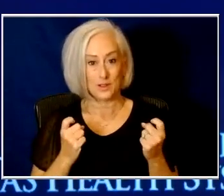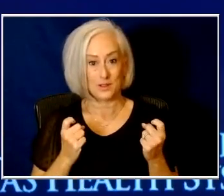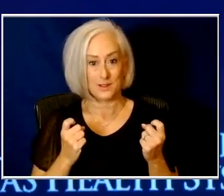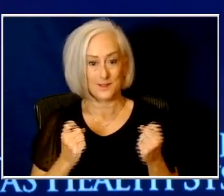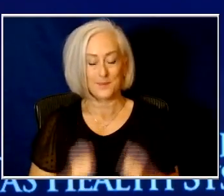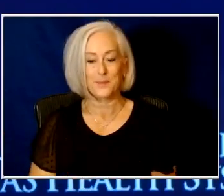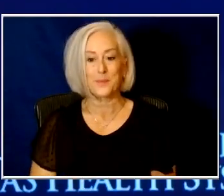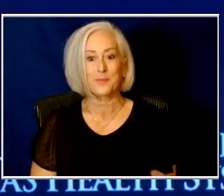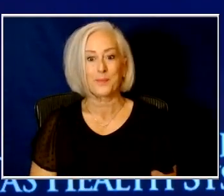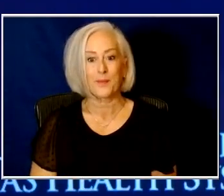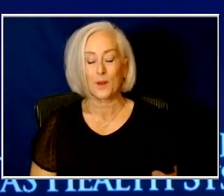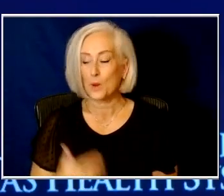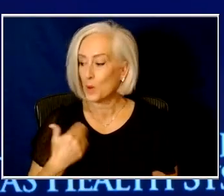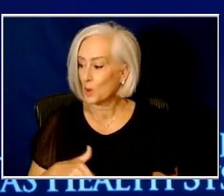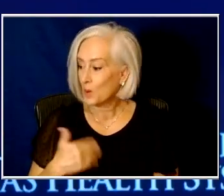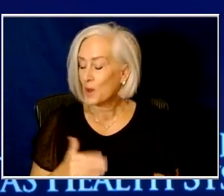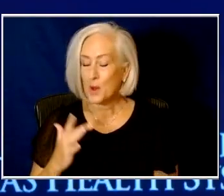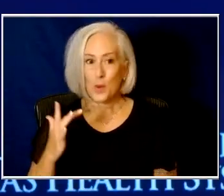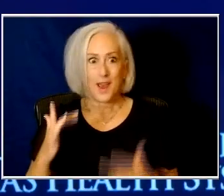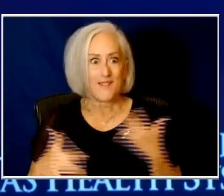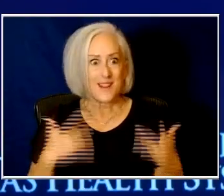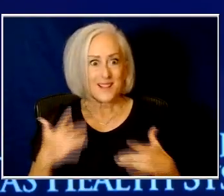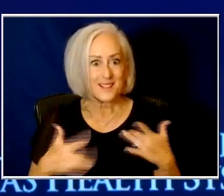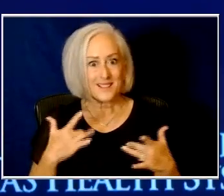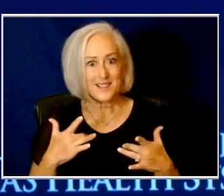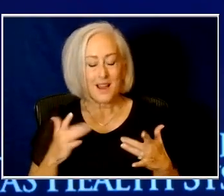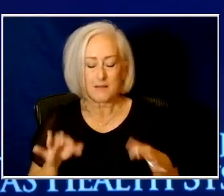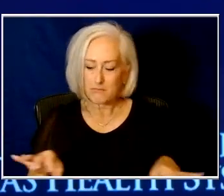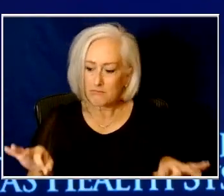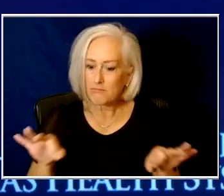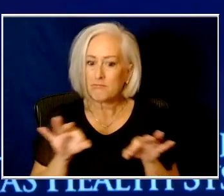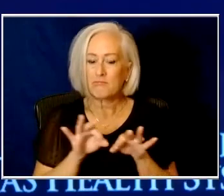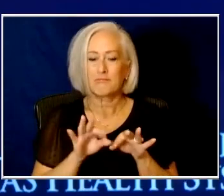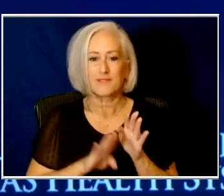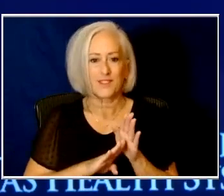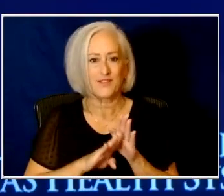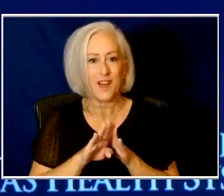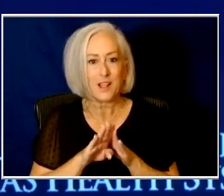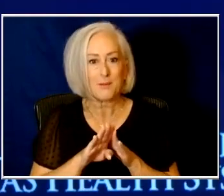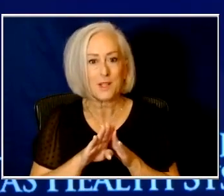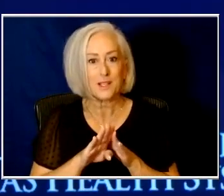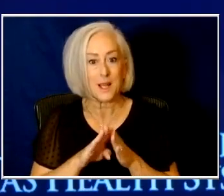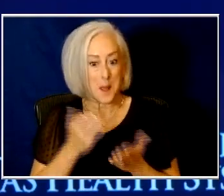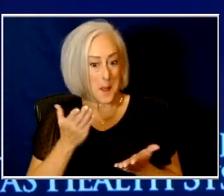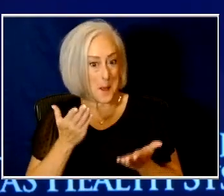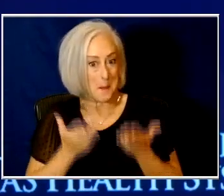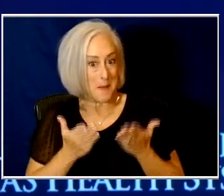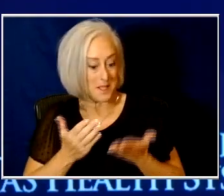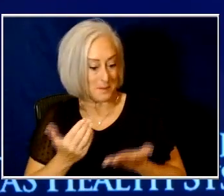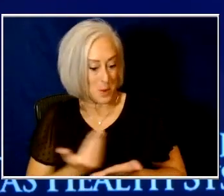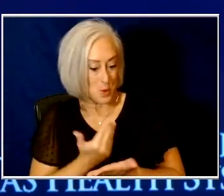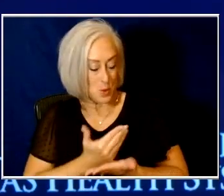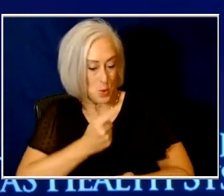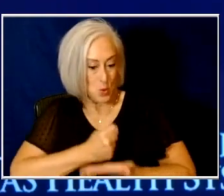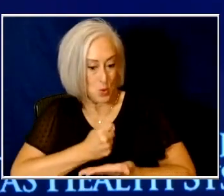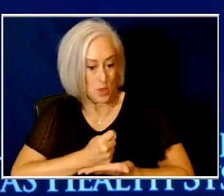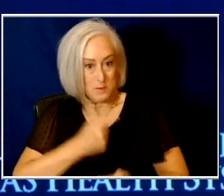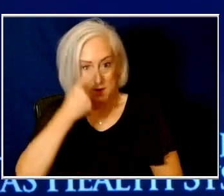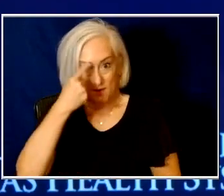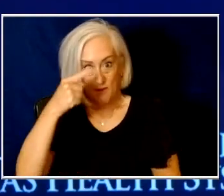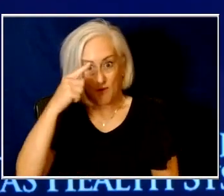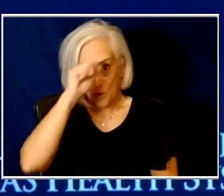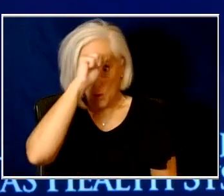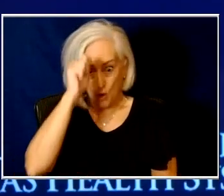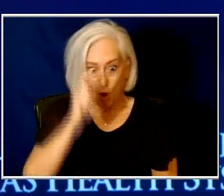major development. It's about a potential new treatment for Alzheimer's disease, and we wanted to share the positive results with you